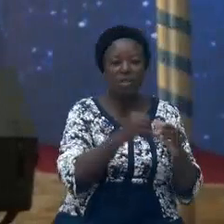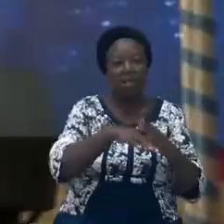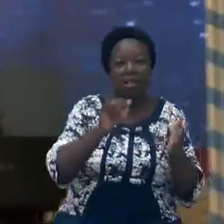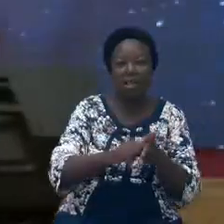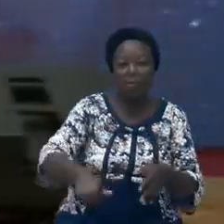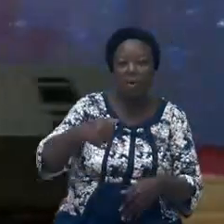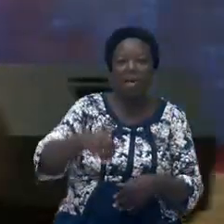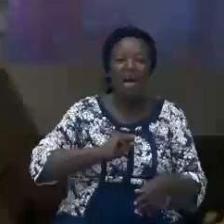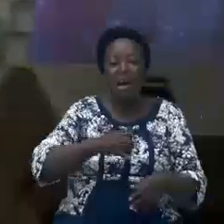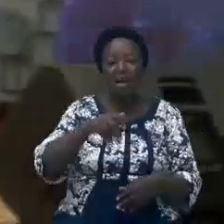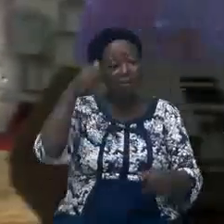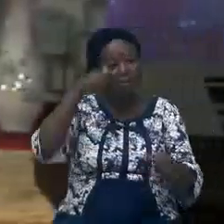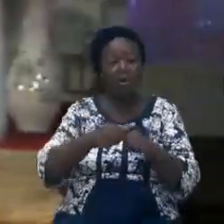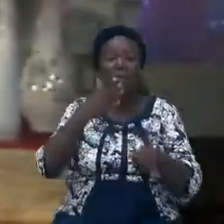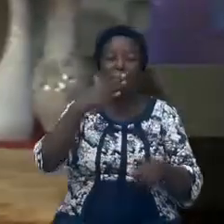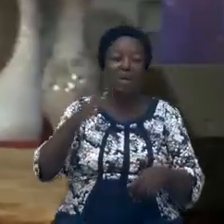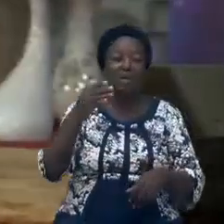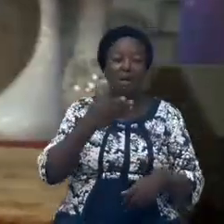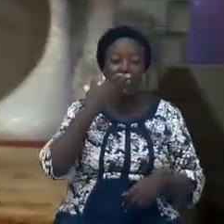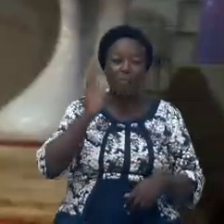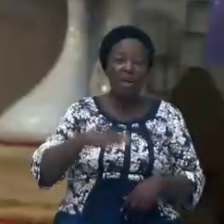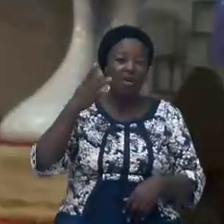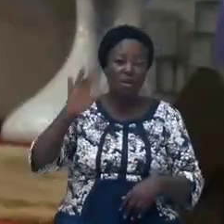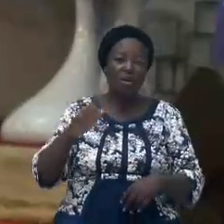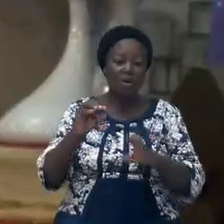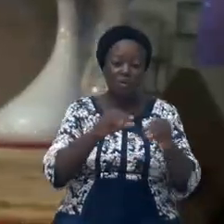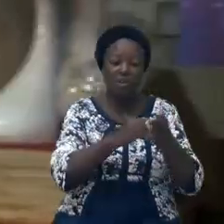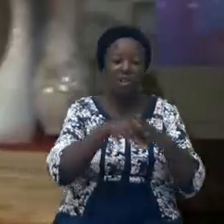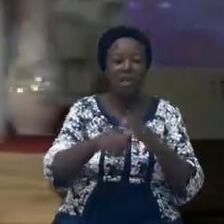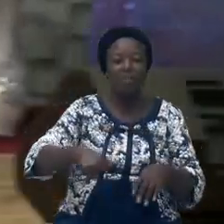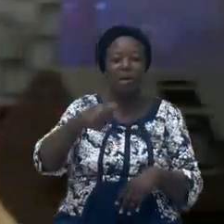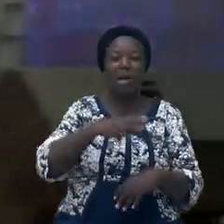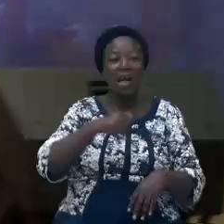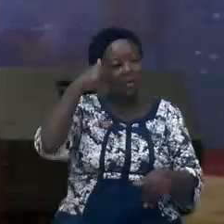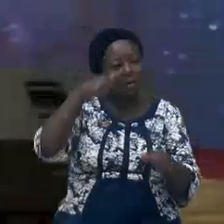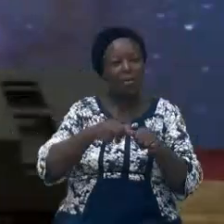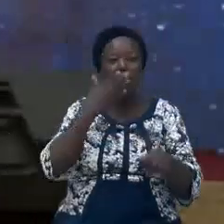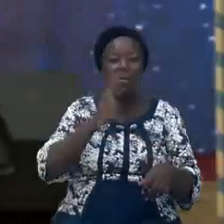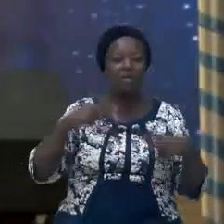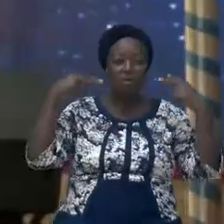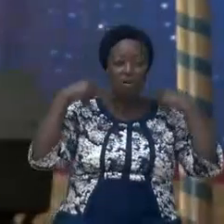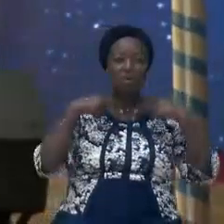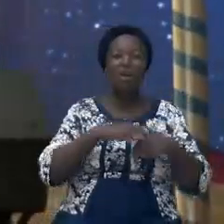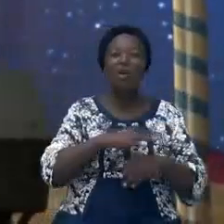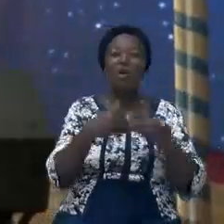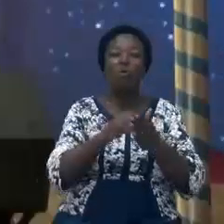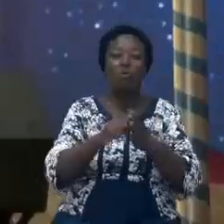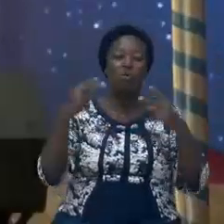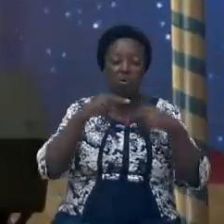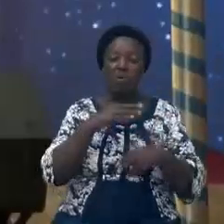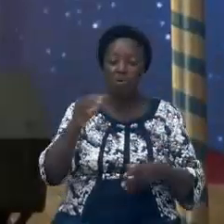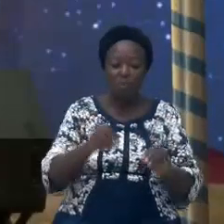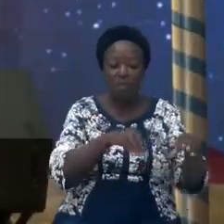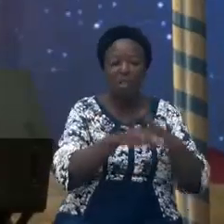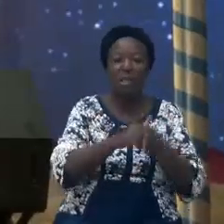Lord, I remember this, put it in that bag. I remember bad luck, put it in that bag. I remember yoke, put it in that